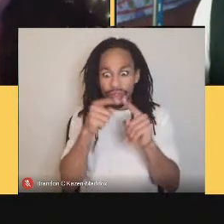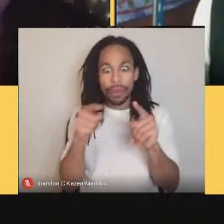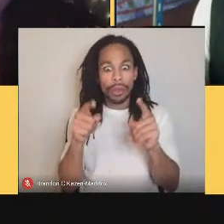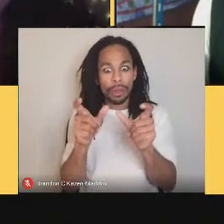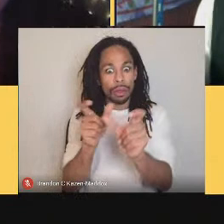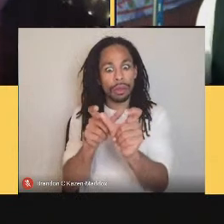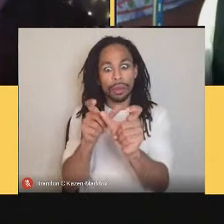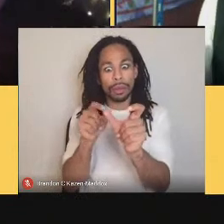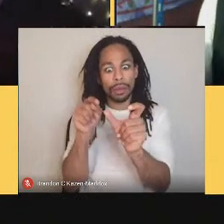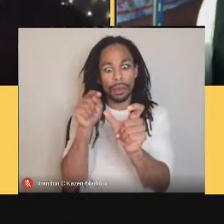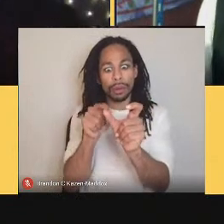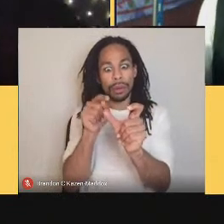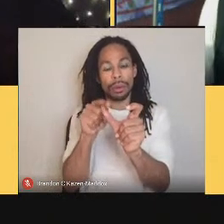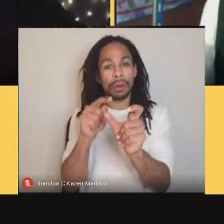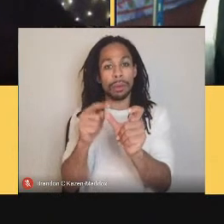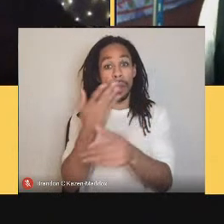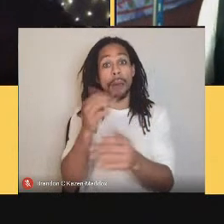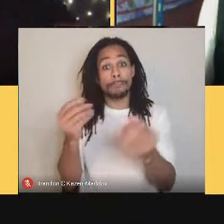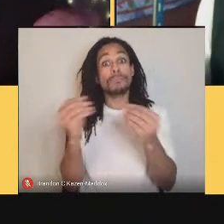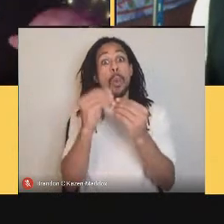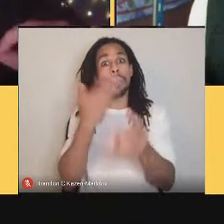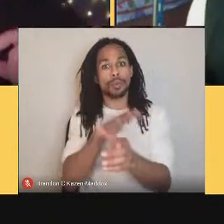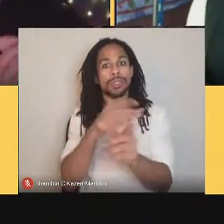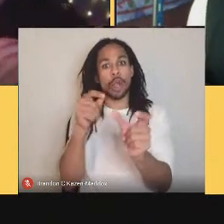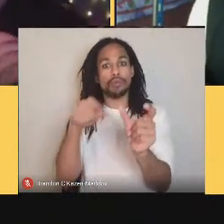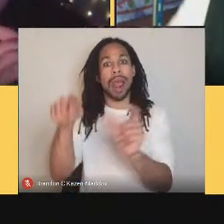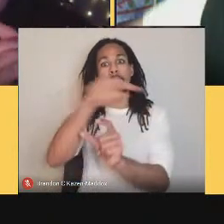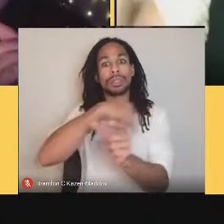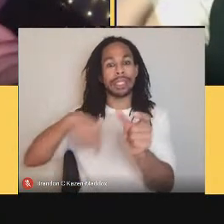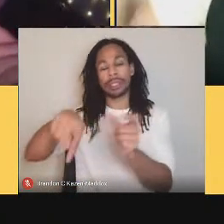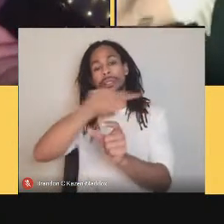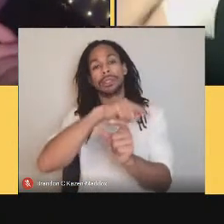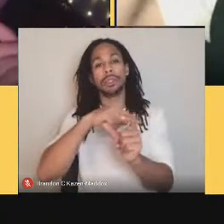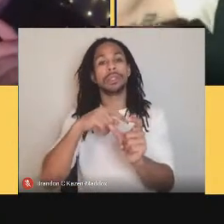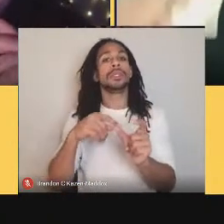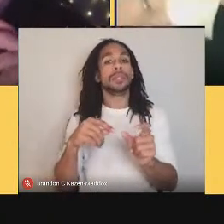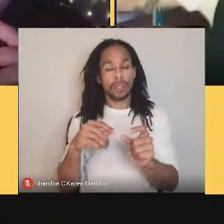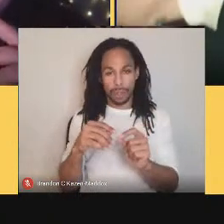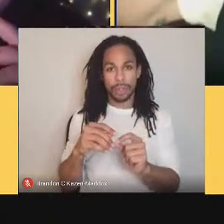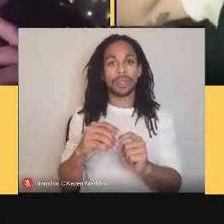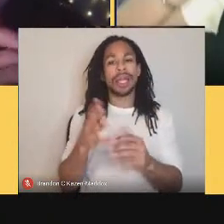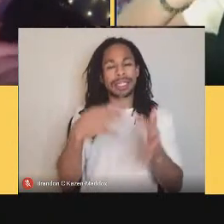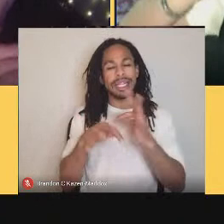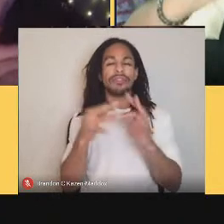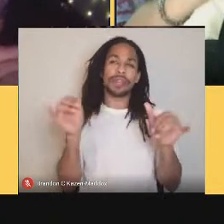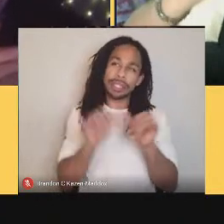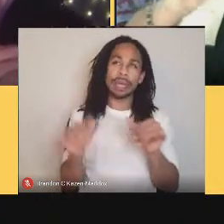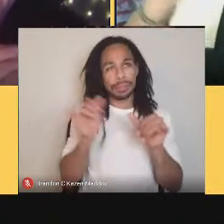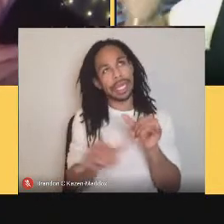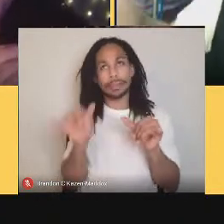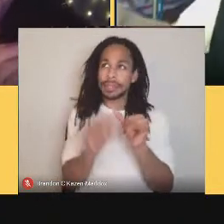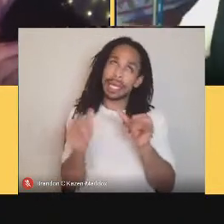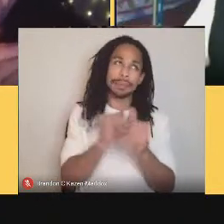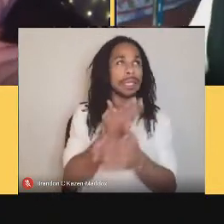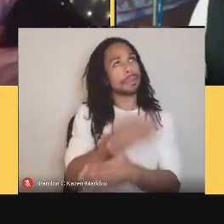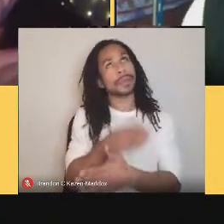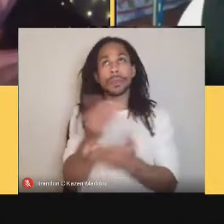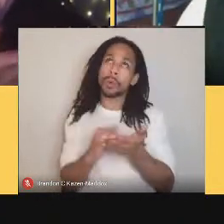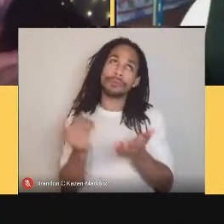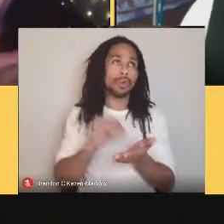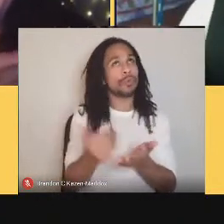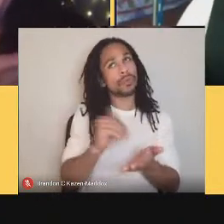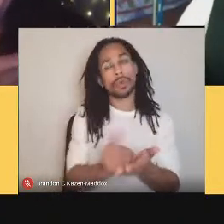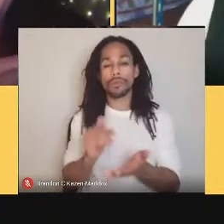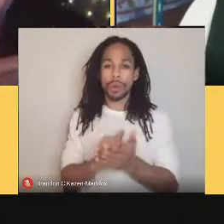do to nurture it without it just beating you over the head with the same tone over and over and over